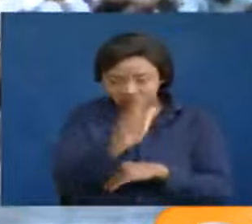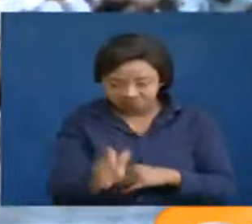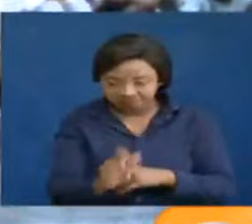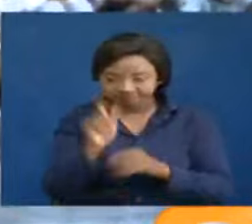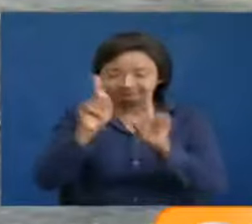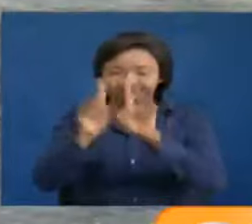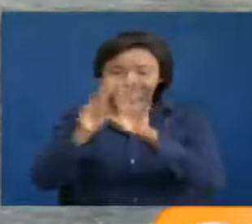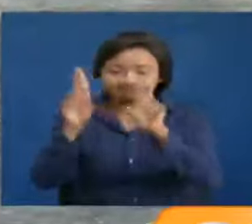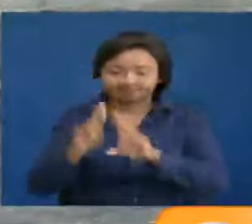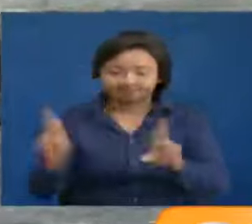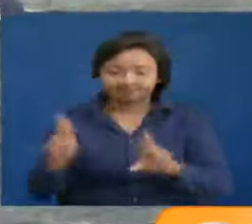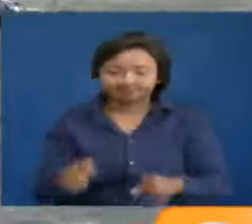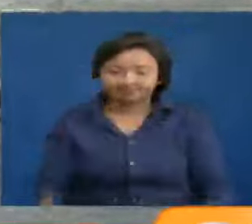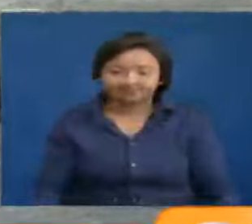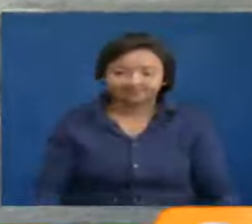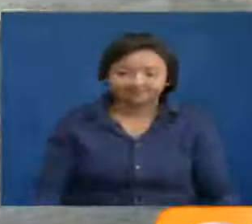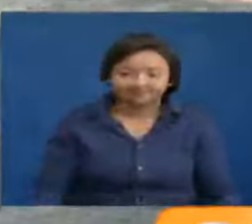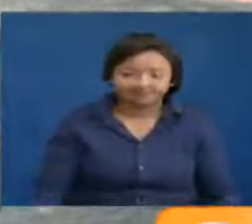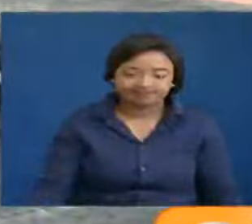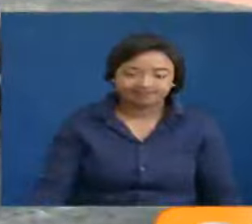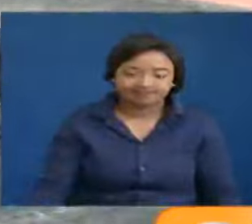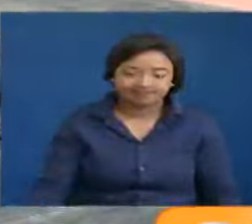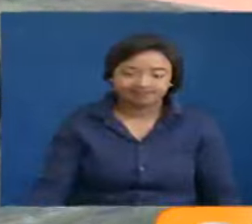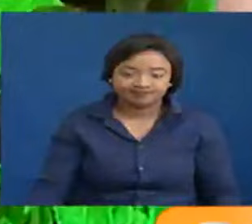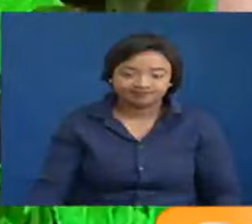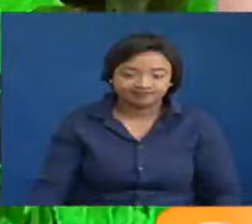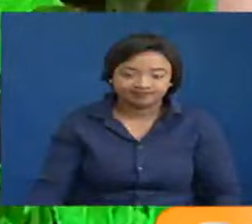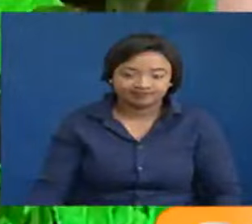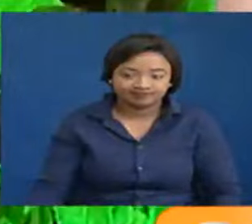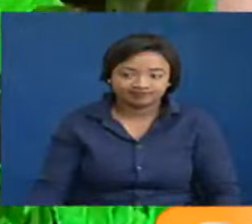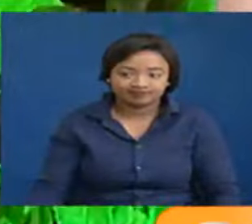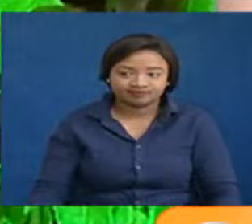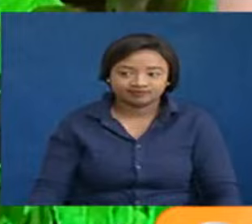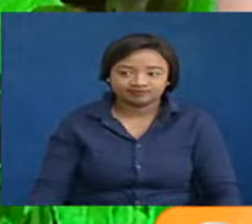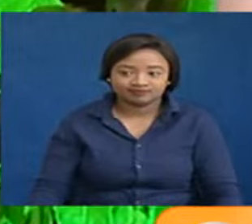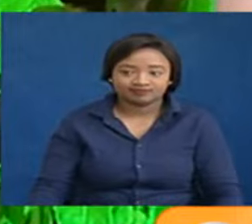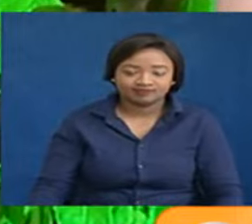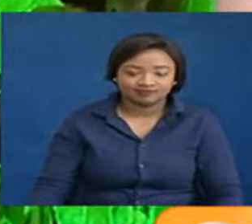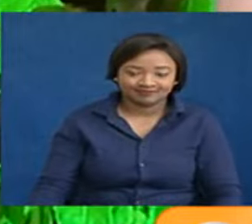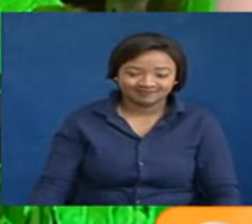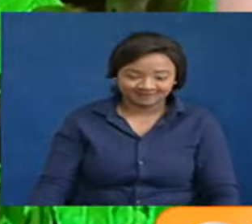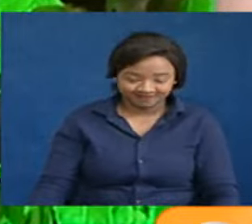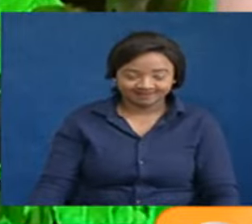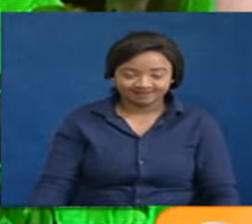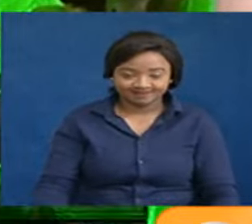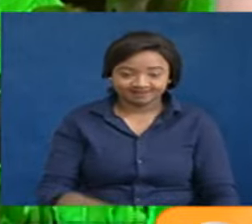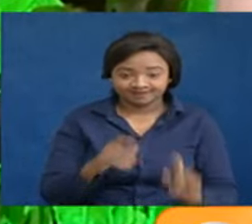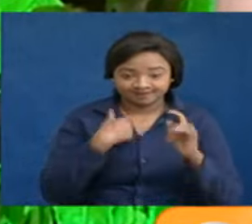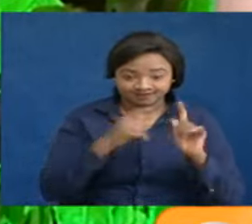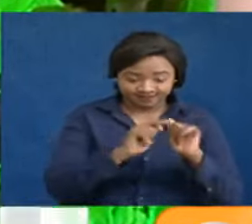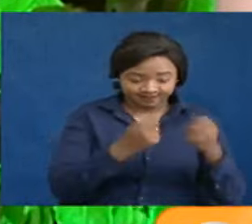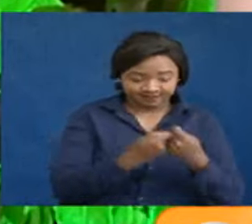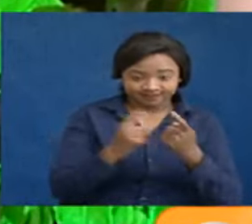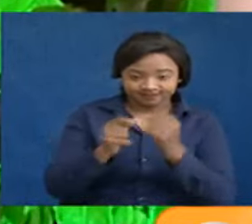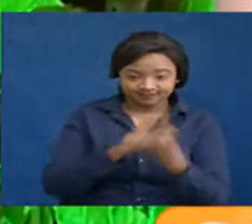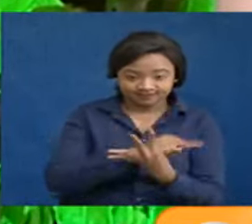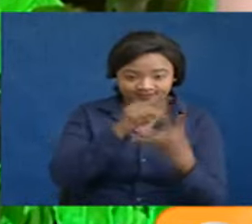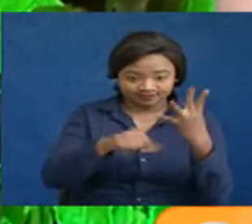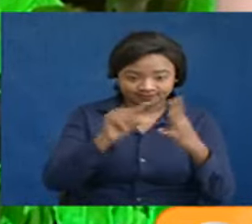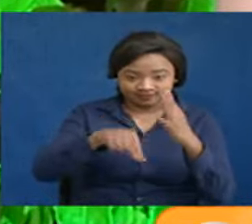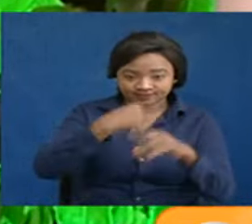internationally. All right, so four teams have qualified for the semifinals